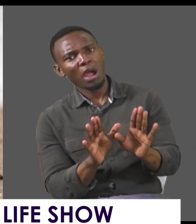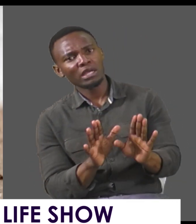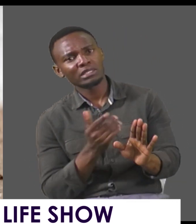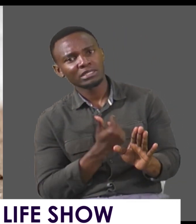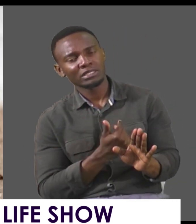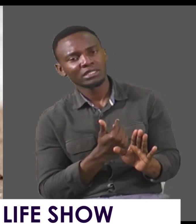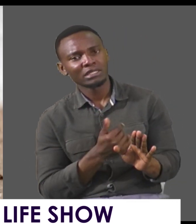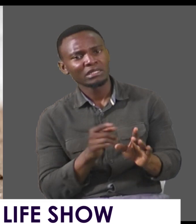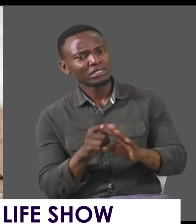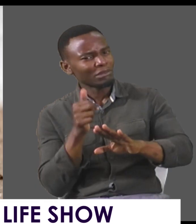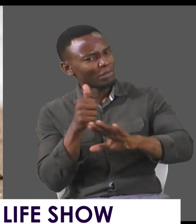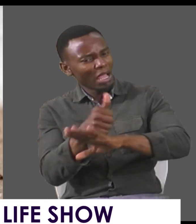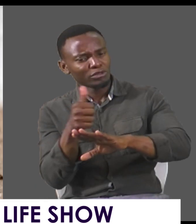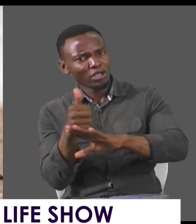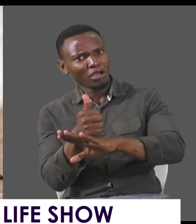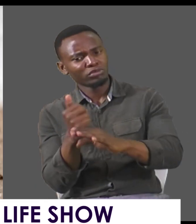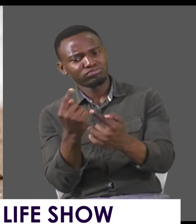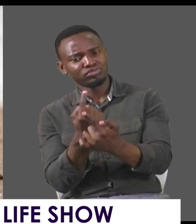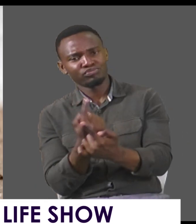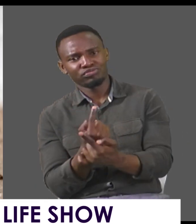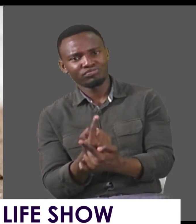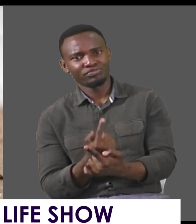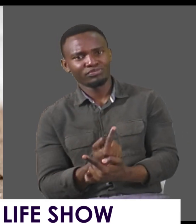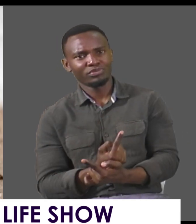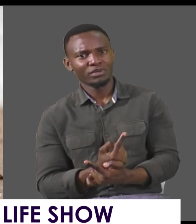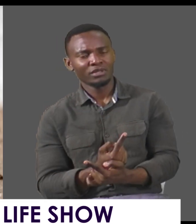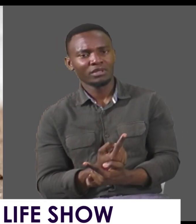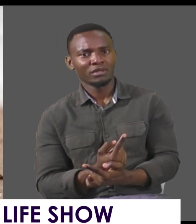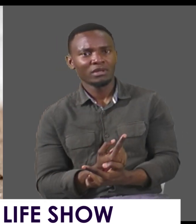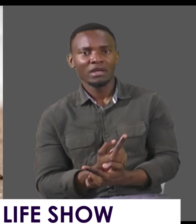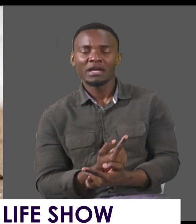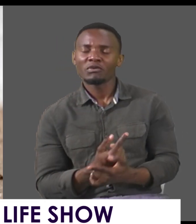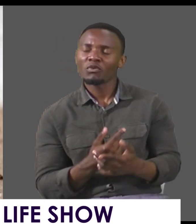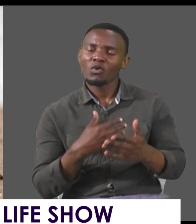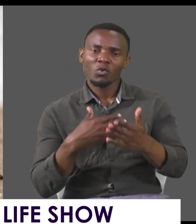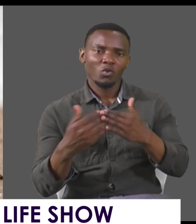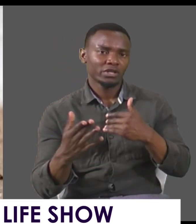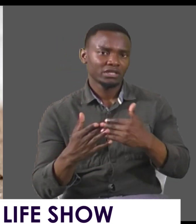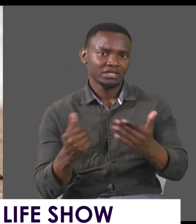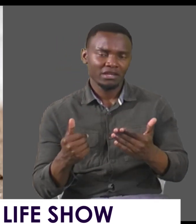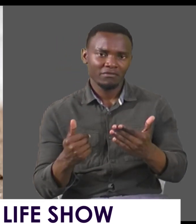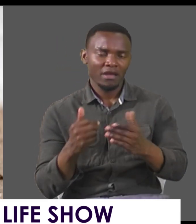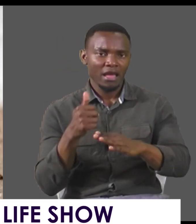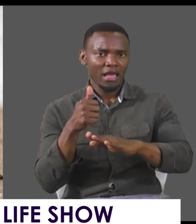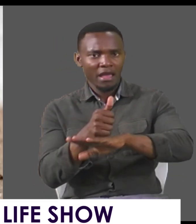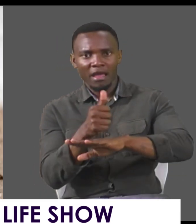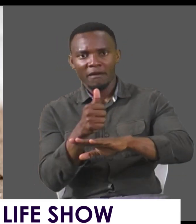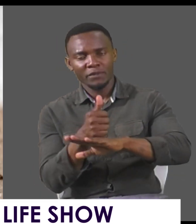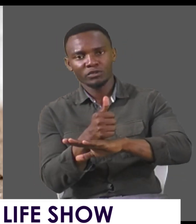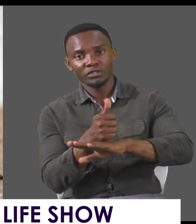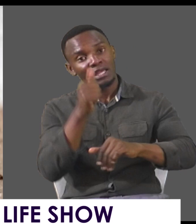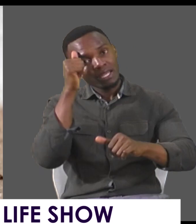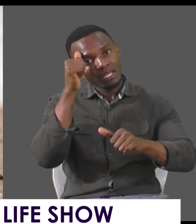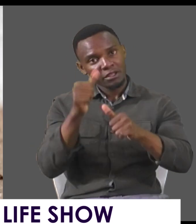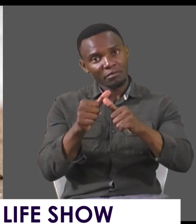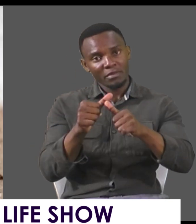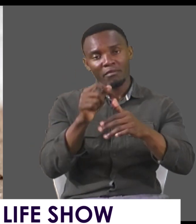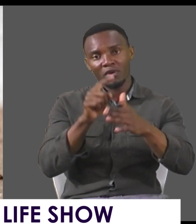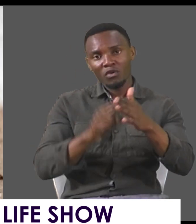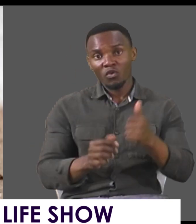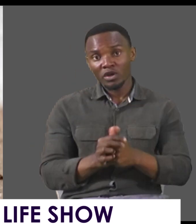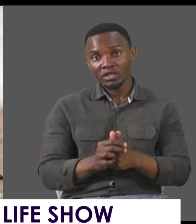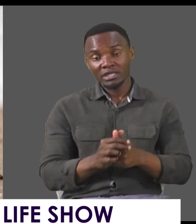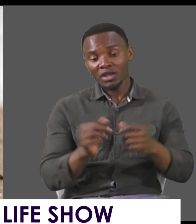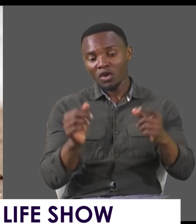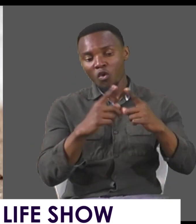even, he's just a poor man. Whatever word is thrown at you, remember, words don't